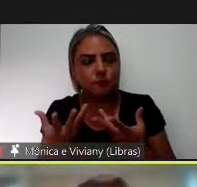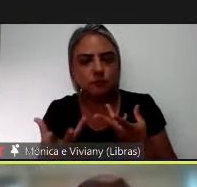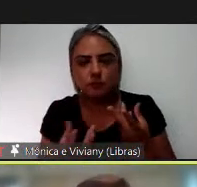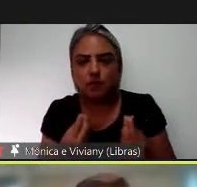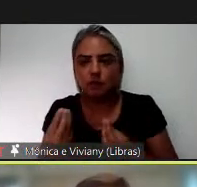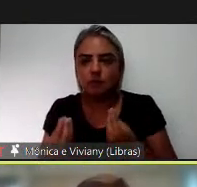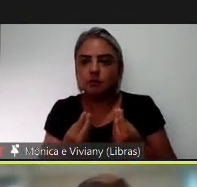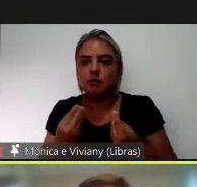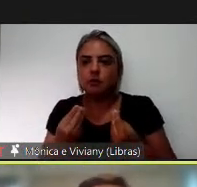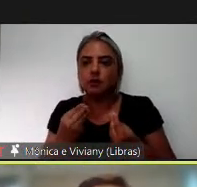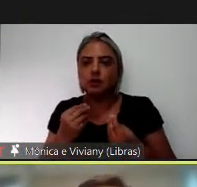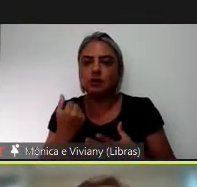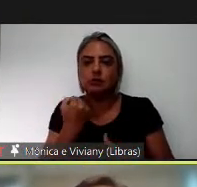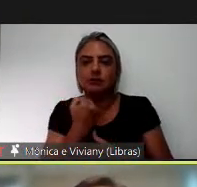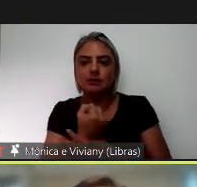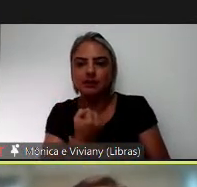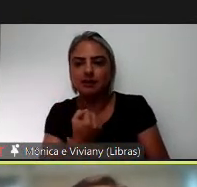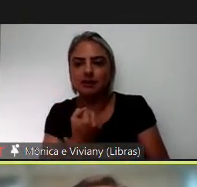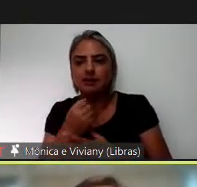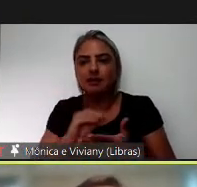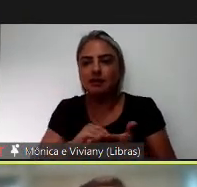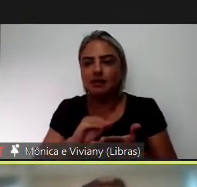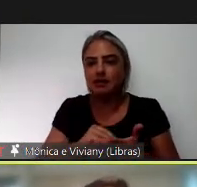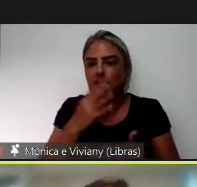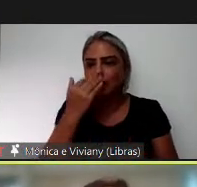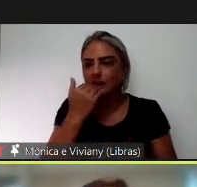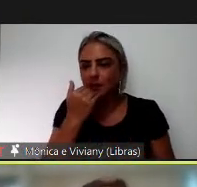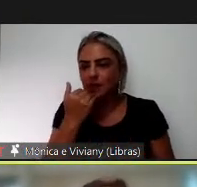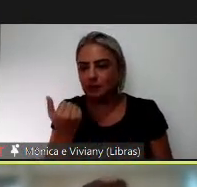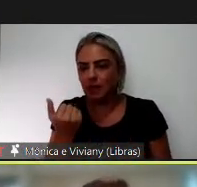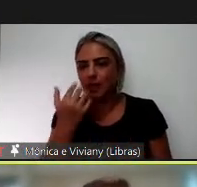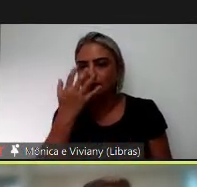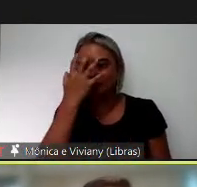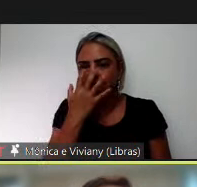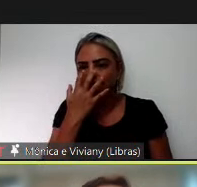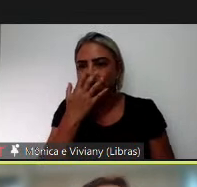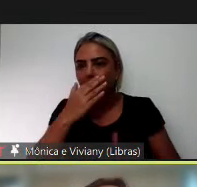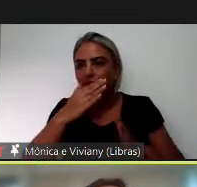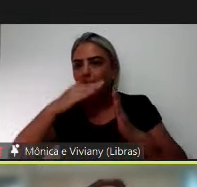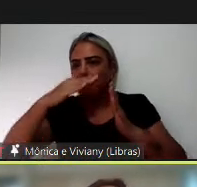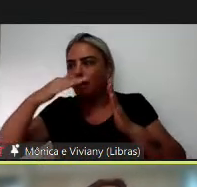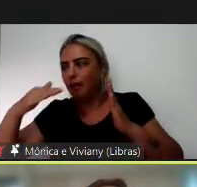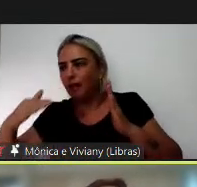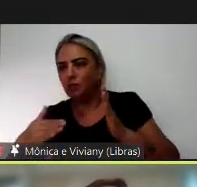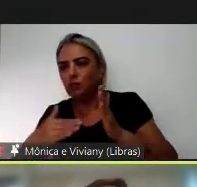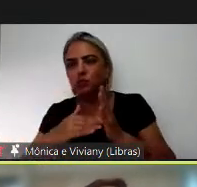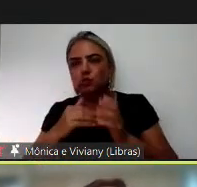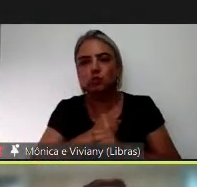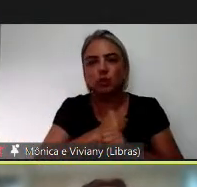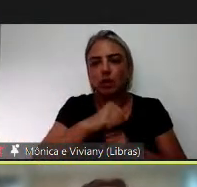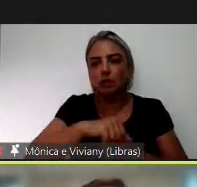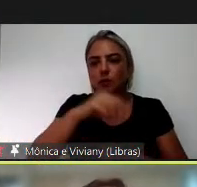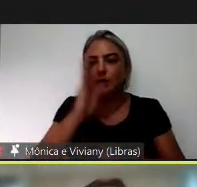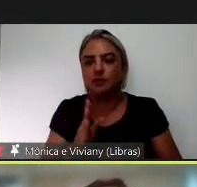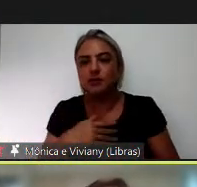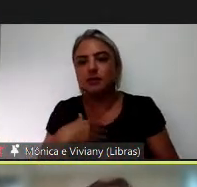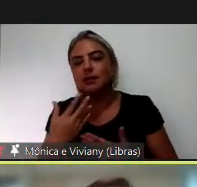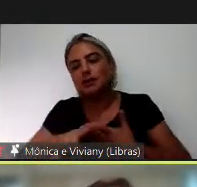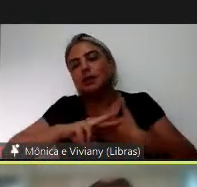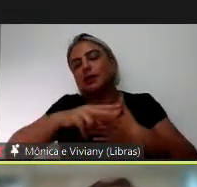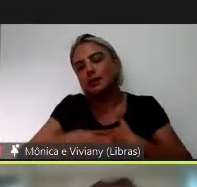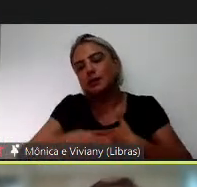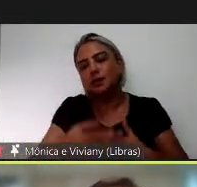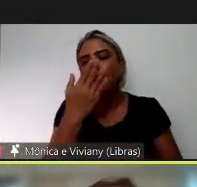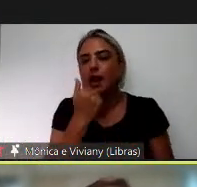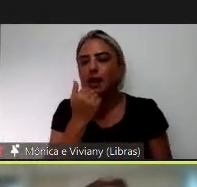a situation that is insecurity, food insecurity, and that has been aggravating itself in the last years, and that ends